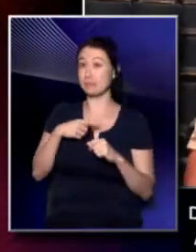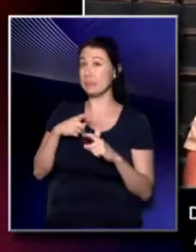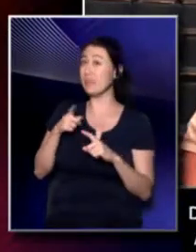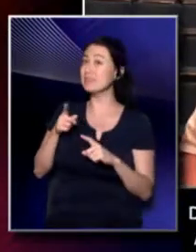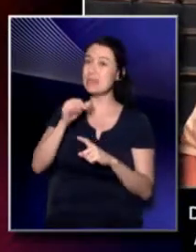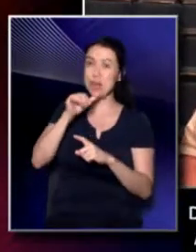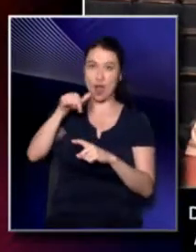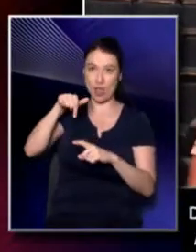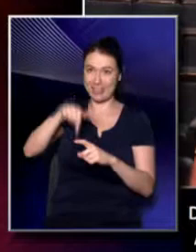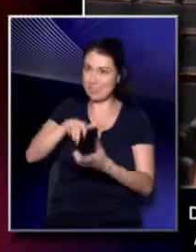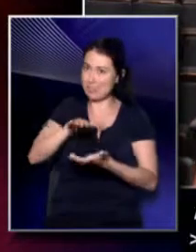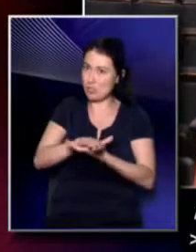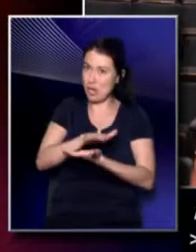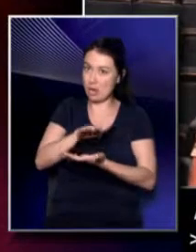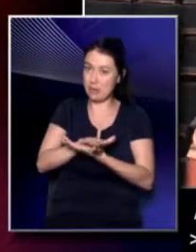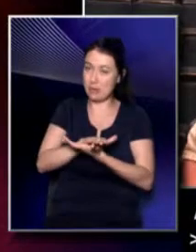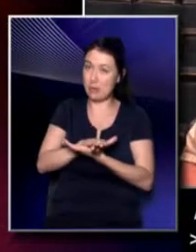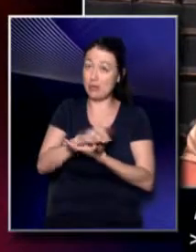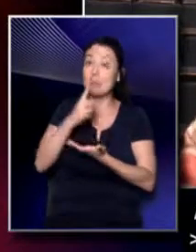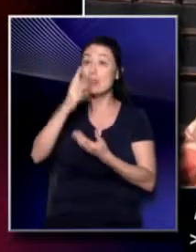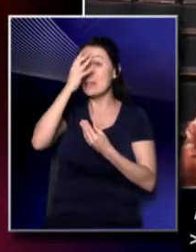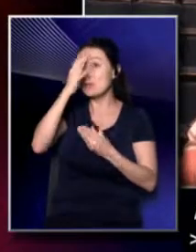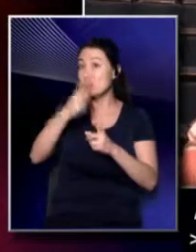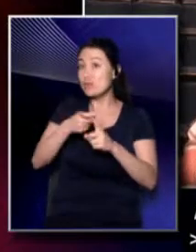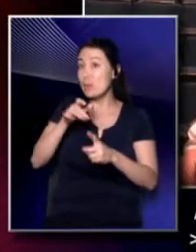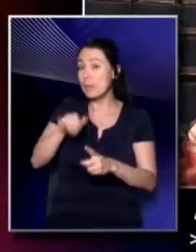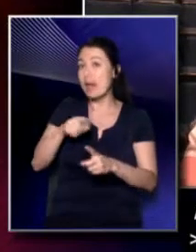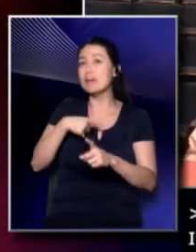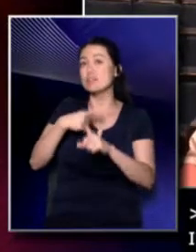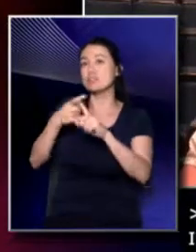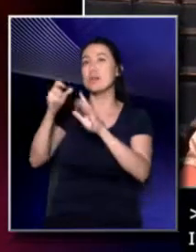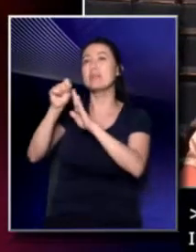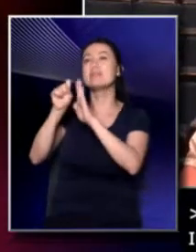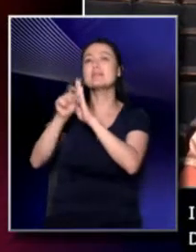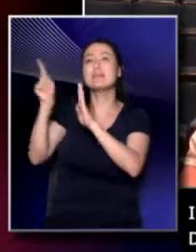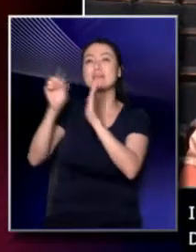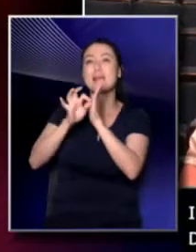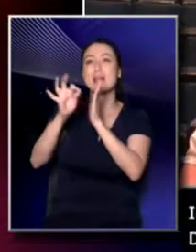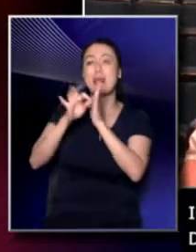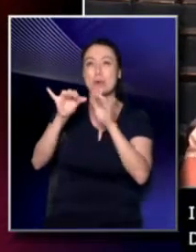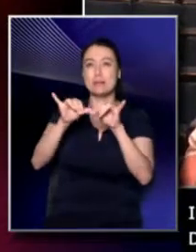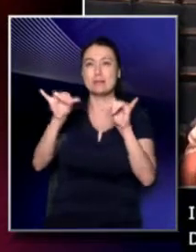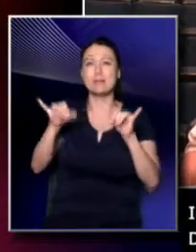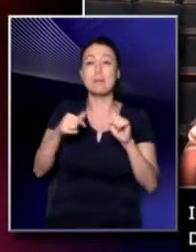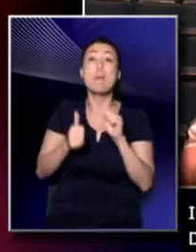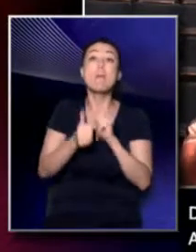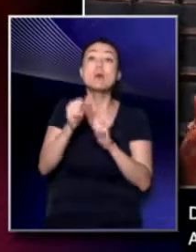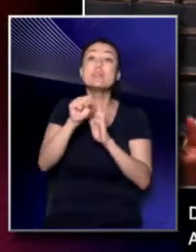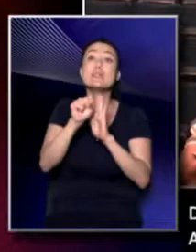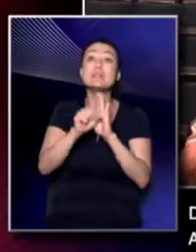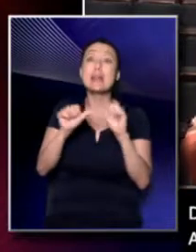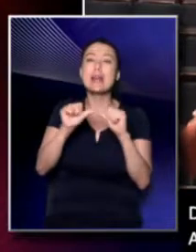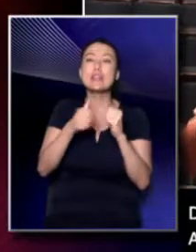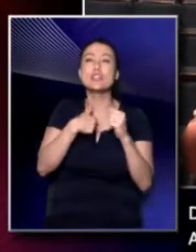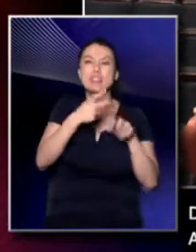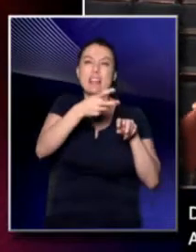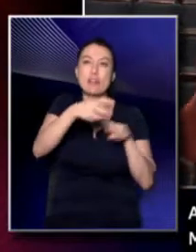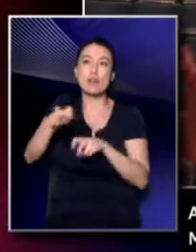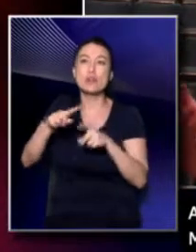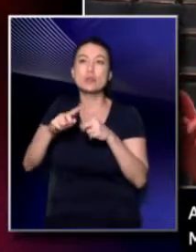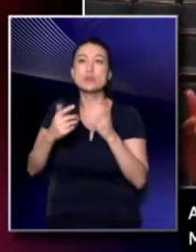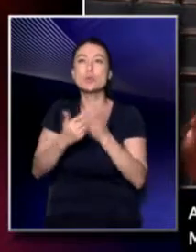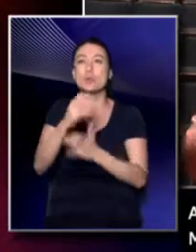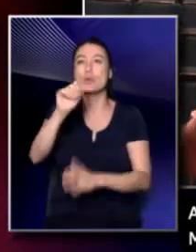document, but the information for that comes directly from the state's accounting system. Most state agencies have converted to the new